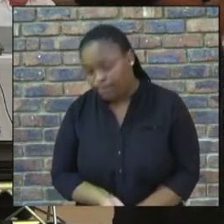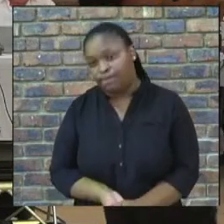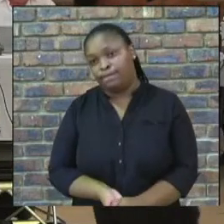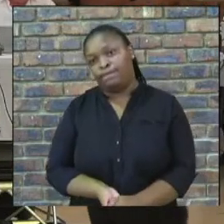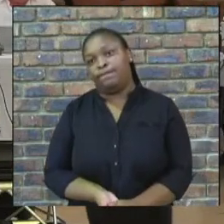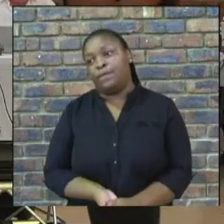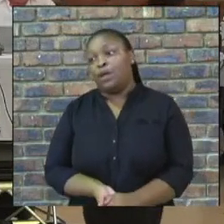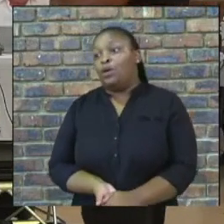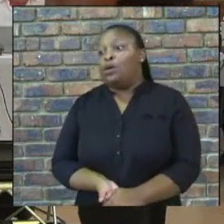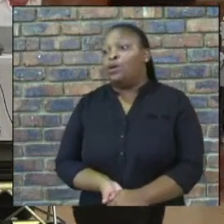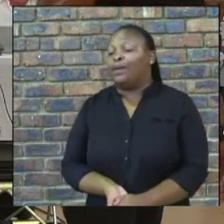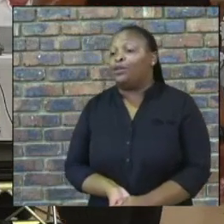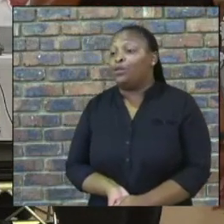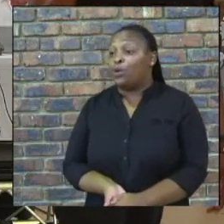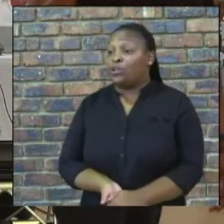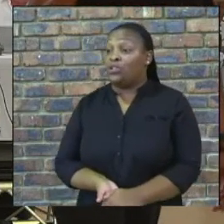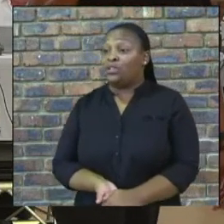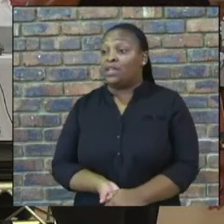Mike.